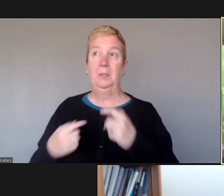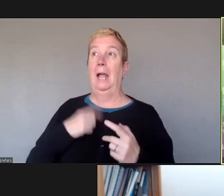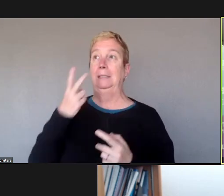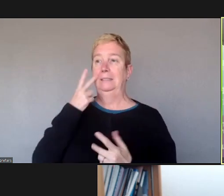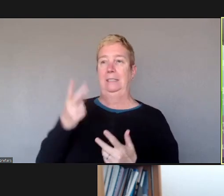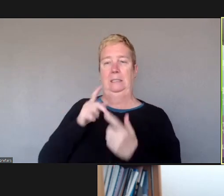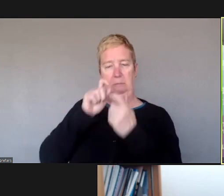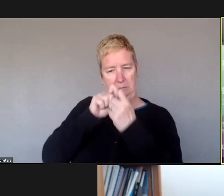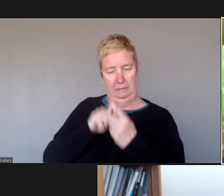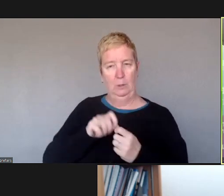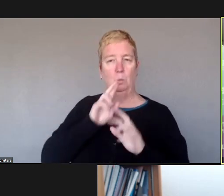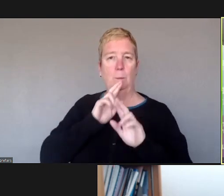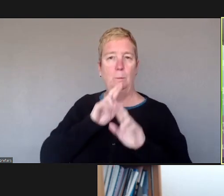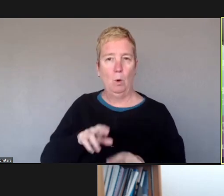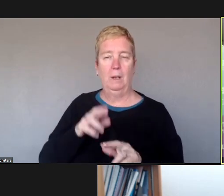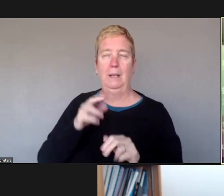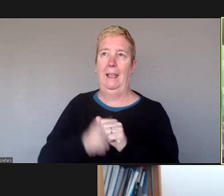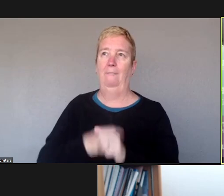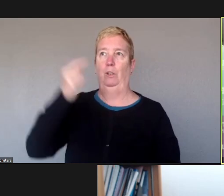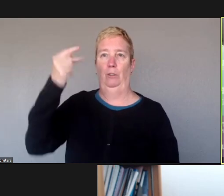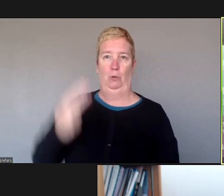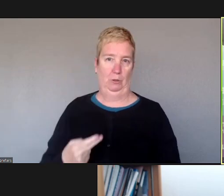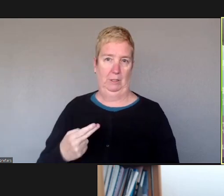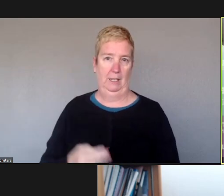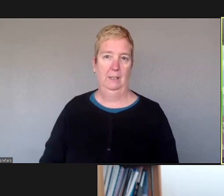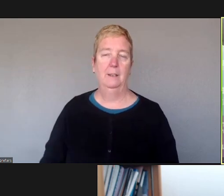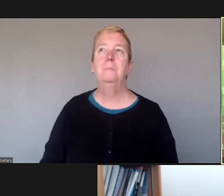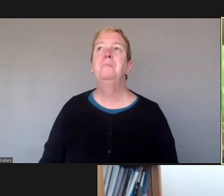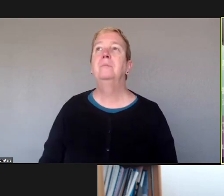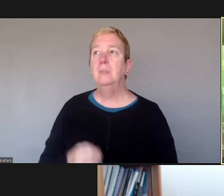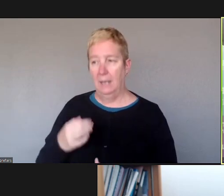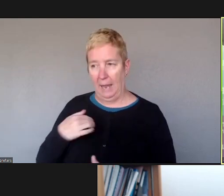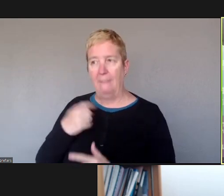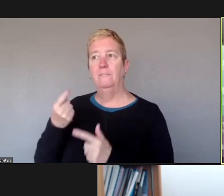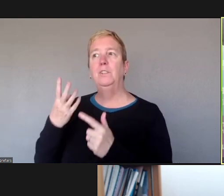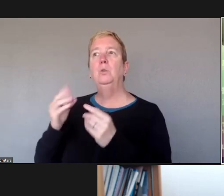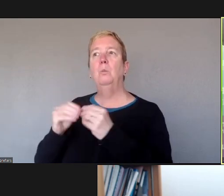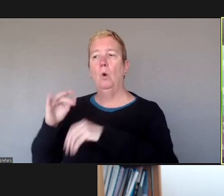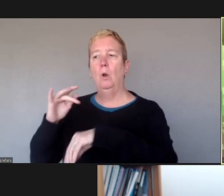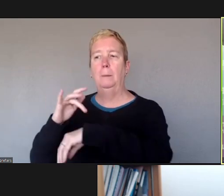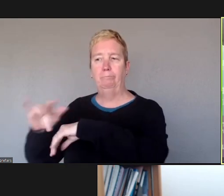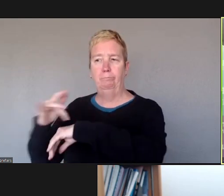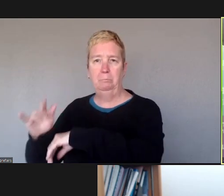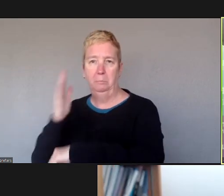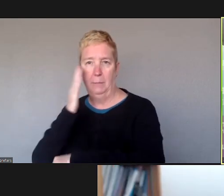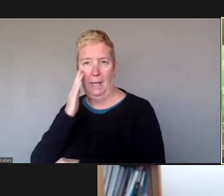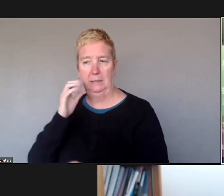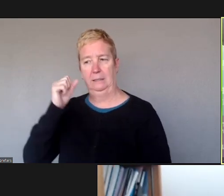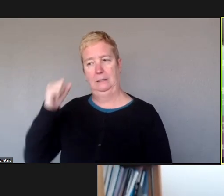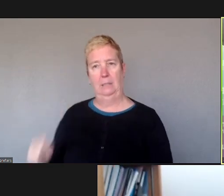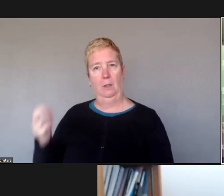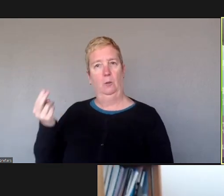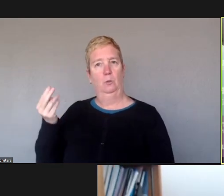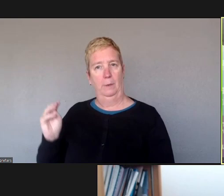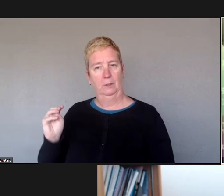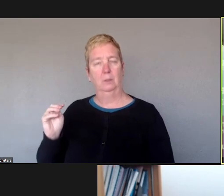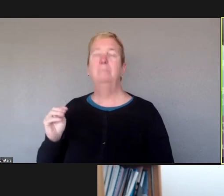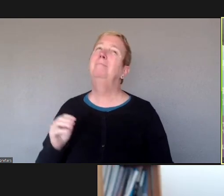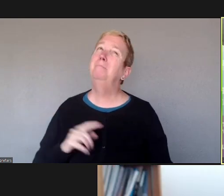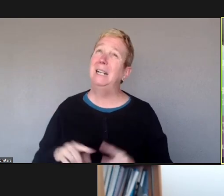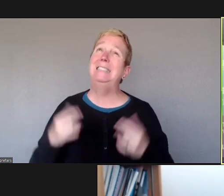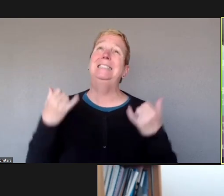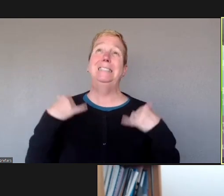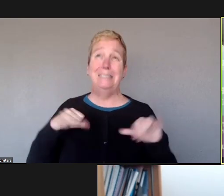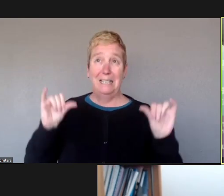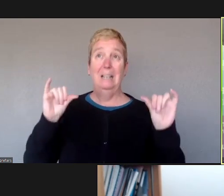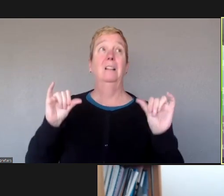reports every Thursday, which is tomorrow, a few more open beds in the south. I think our hospitals still, though, in